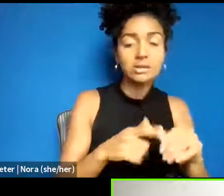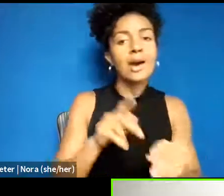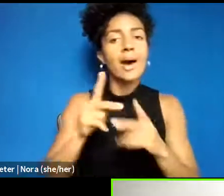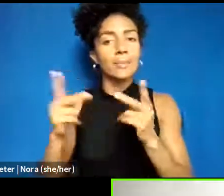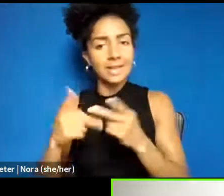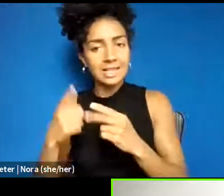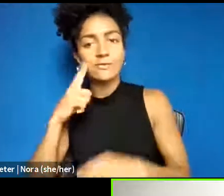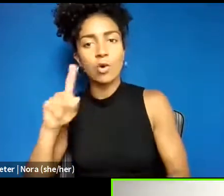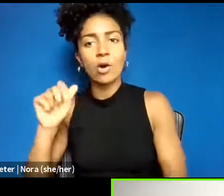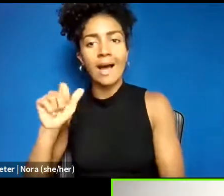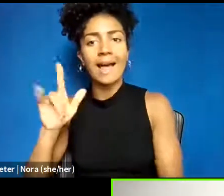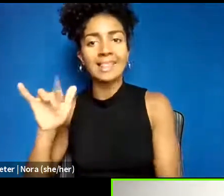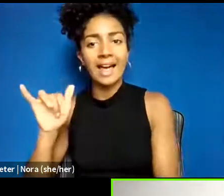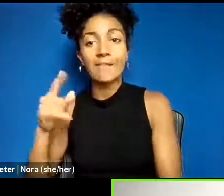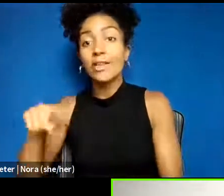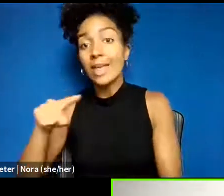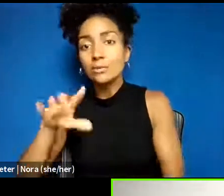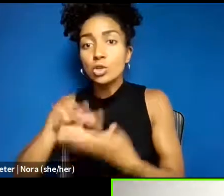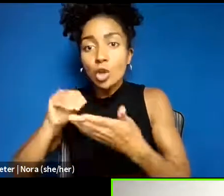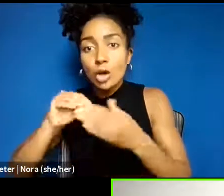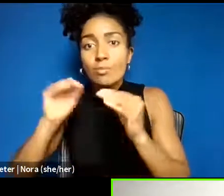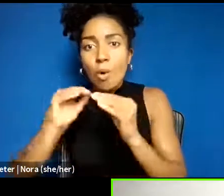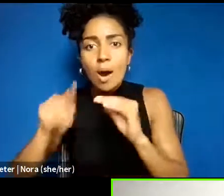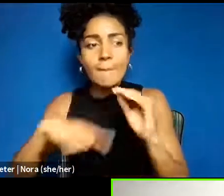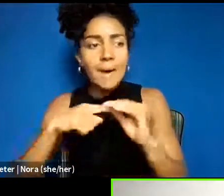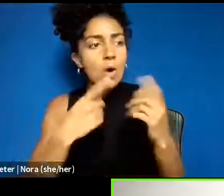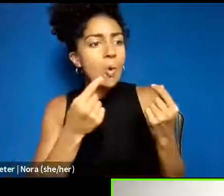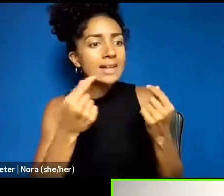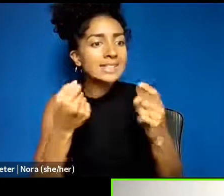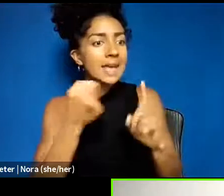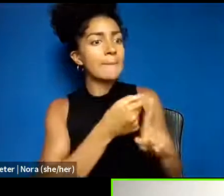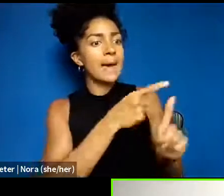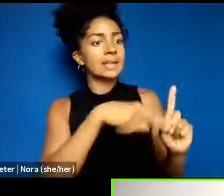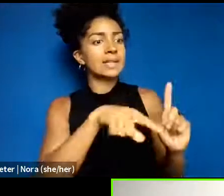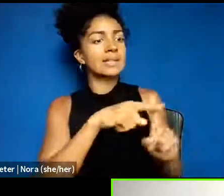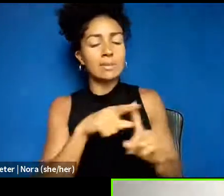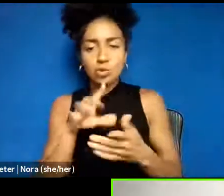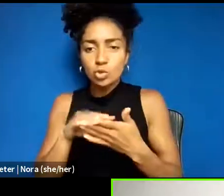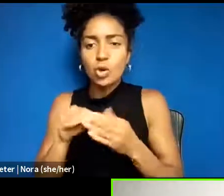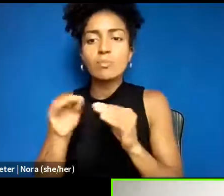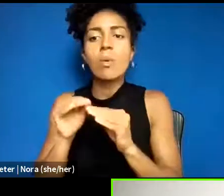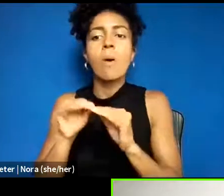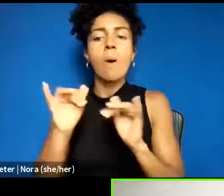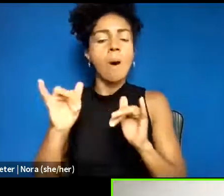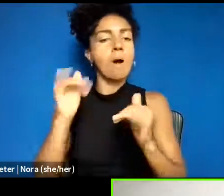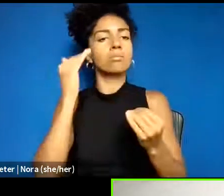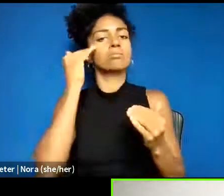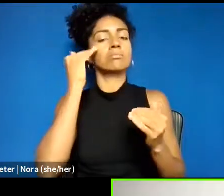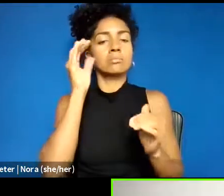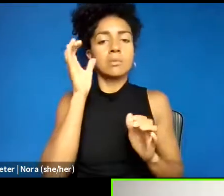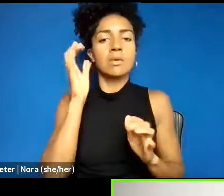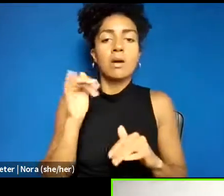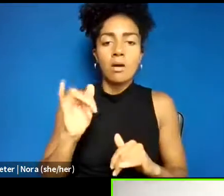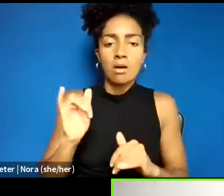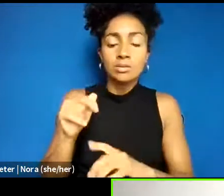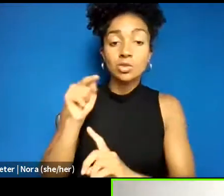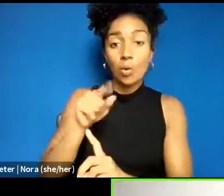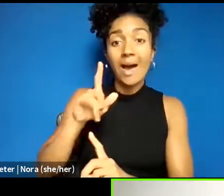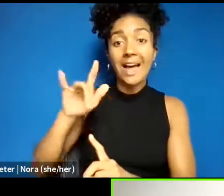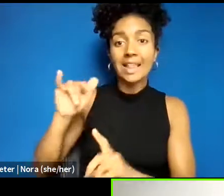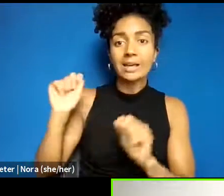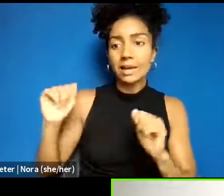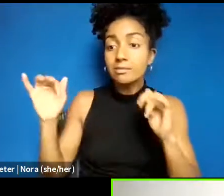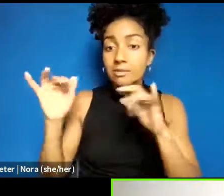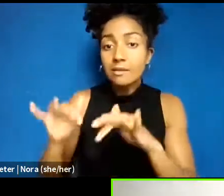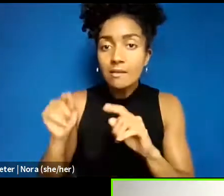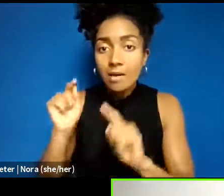and the issues that are important to them. So allies can come and learn more about the issues. It's not a